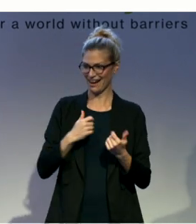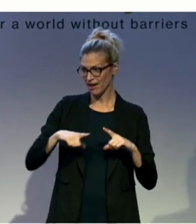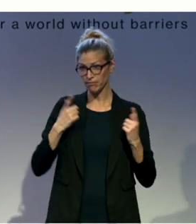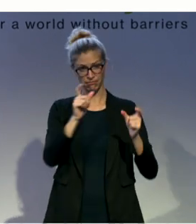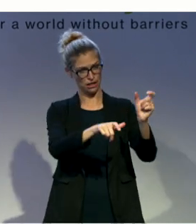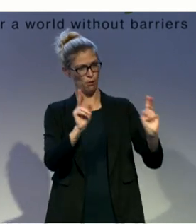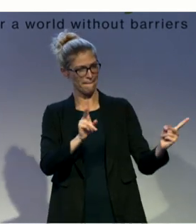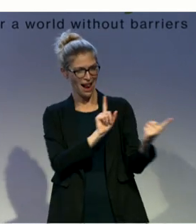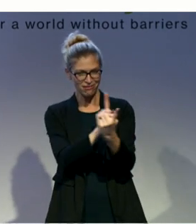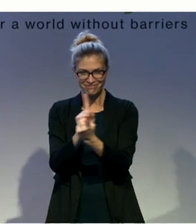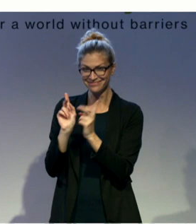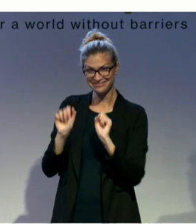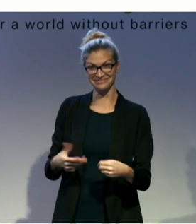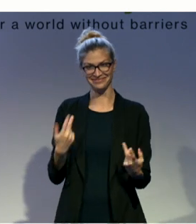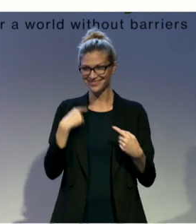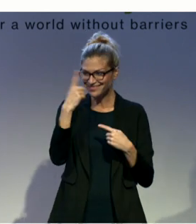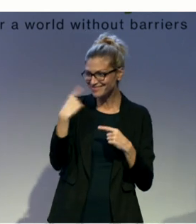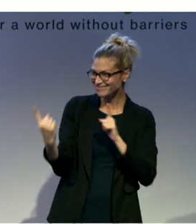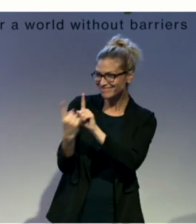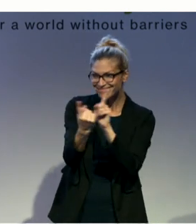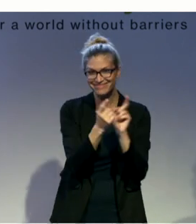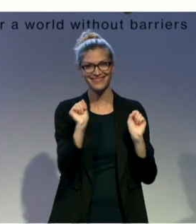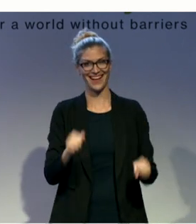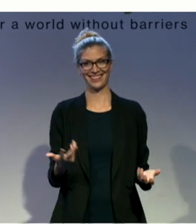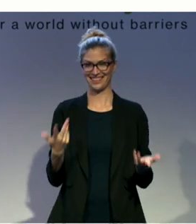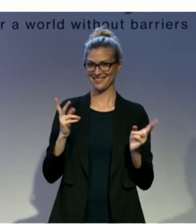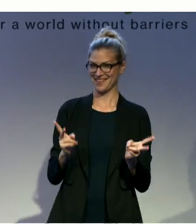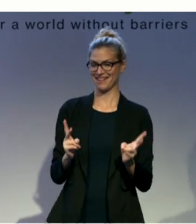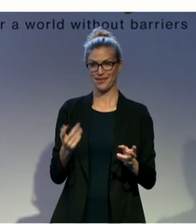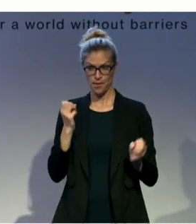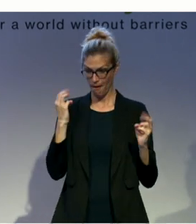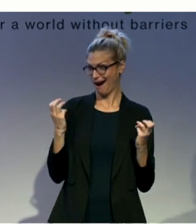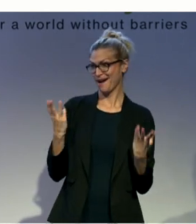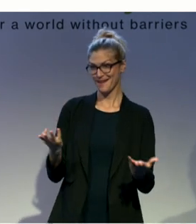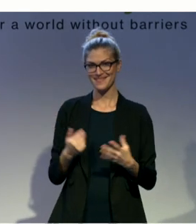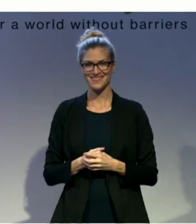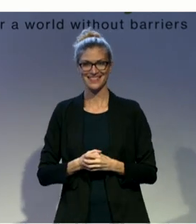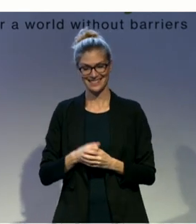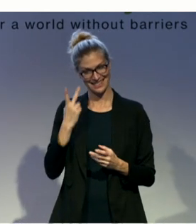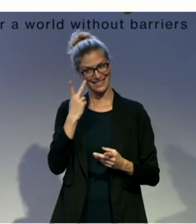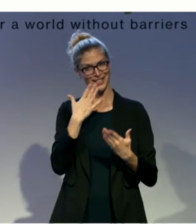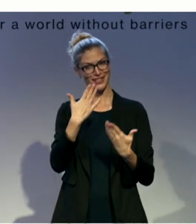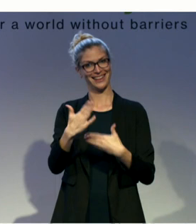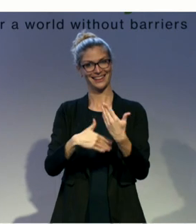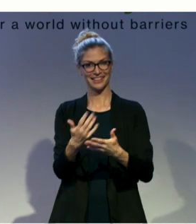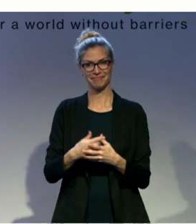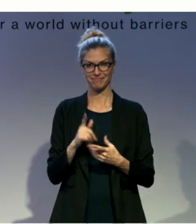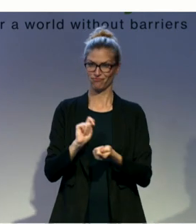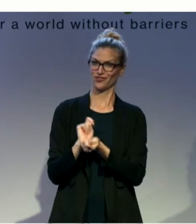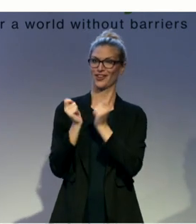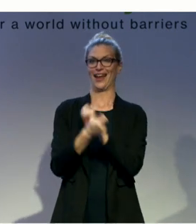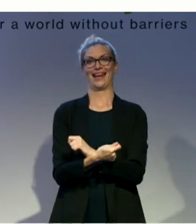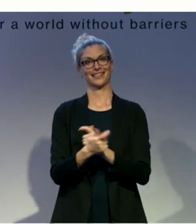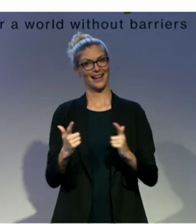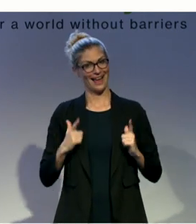their neighbors, to choose what they want to do. When you look at each of them, changes are noticeable. They are more independent